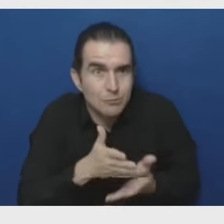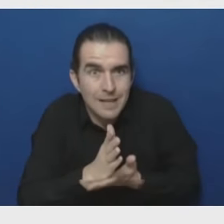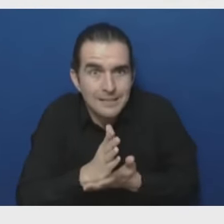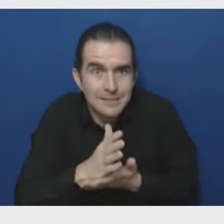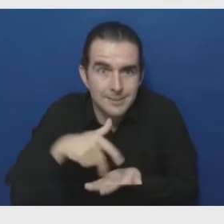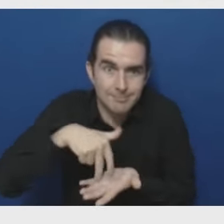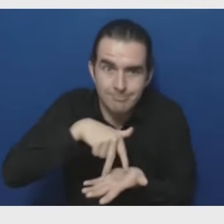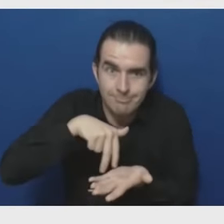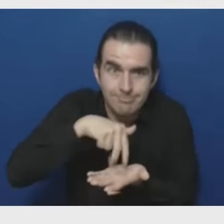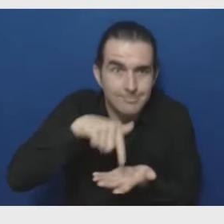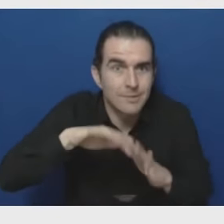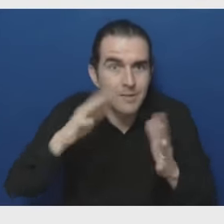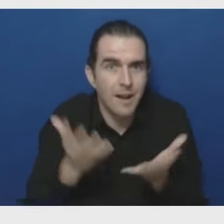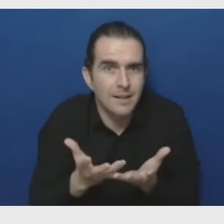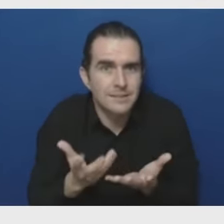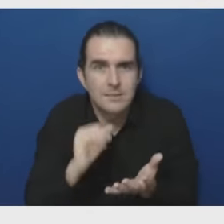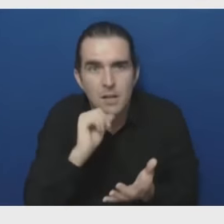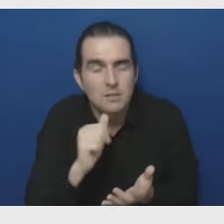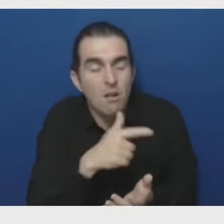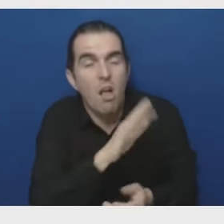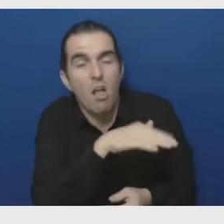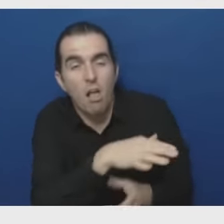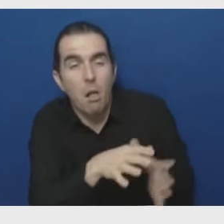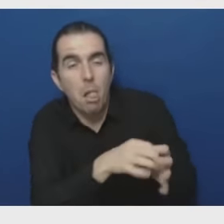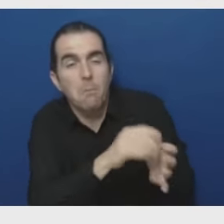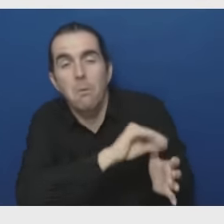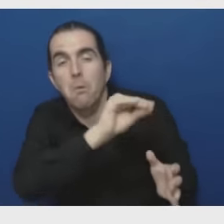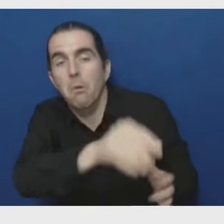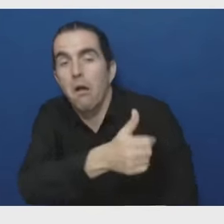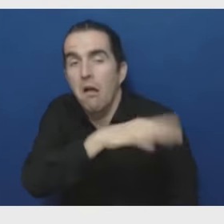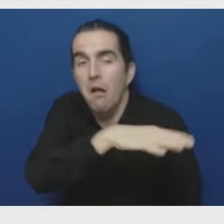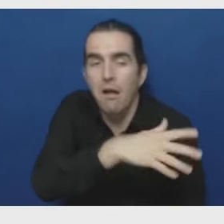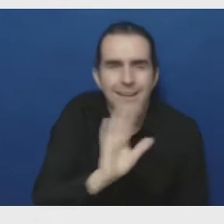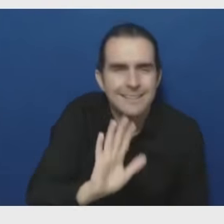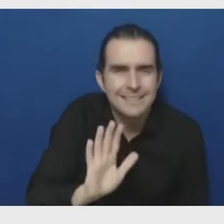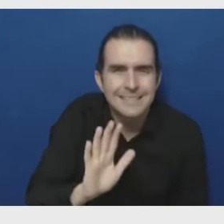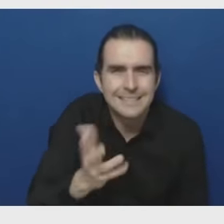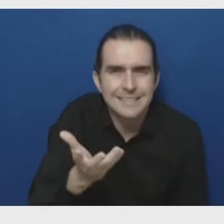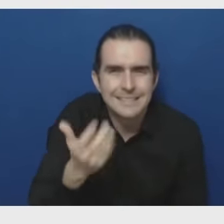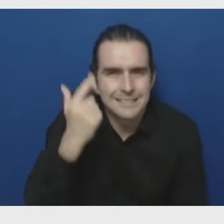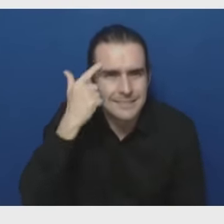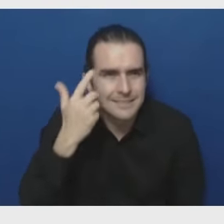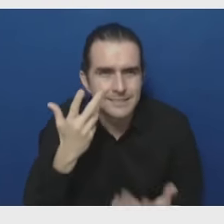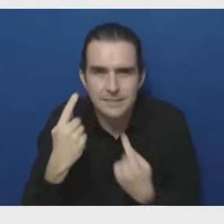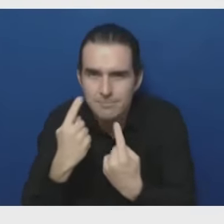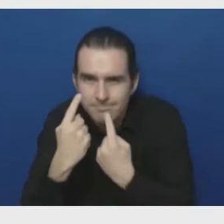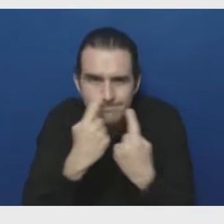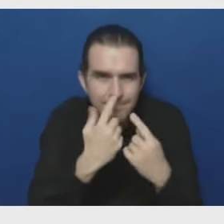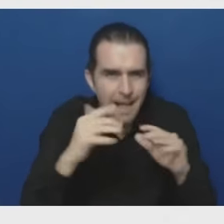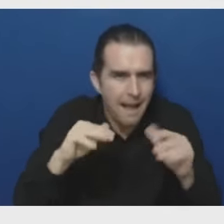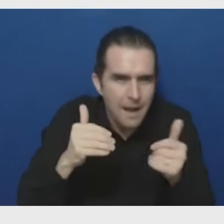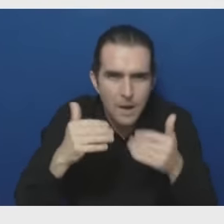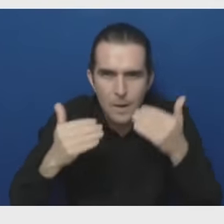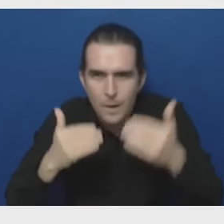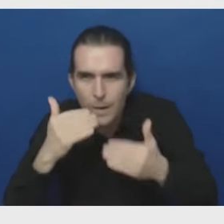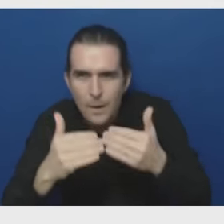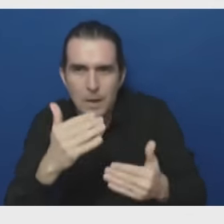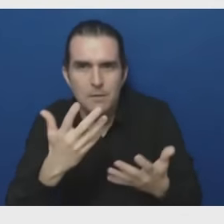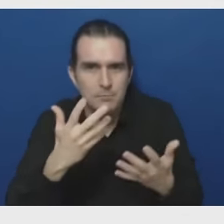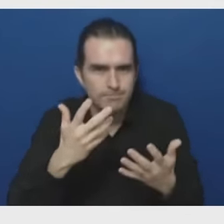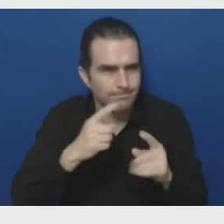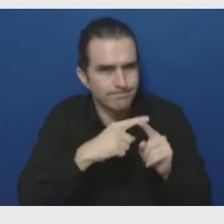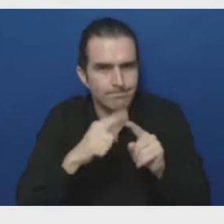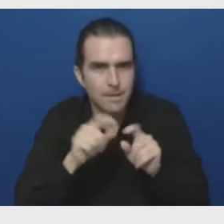it's true, there are many developing countries that need to go through just transitions and exit from fossil fuels. But there is a